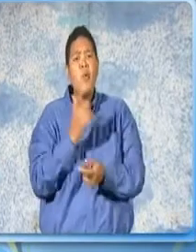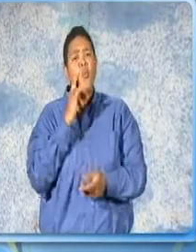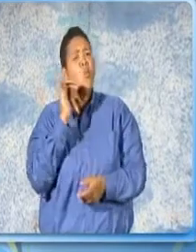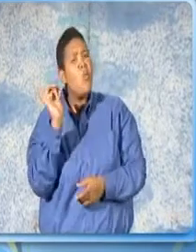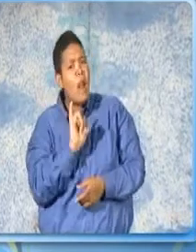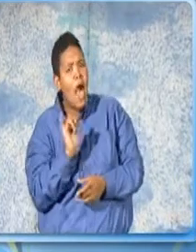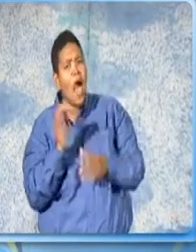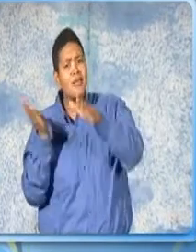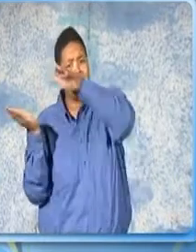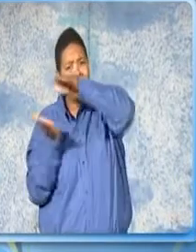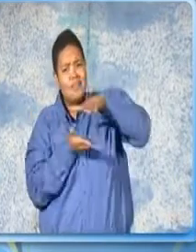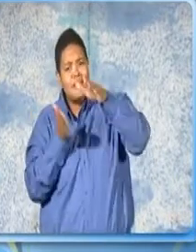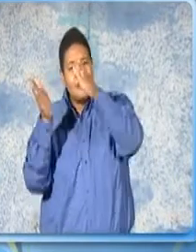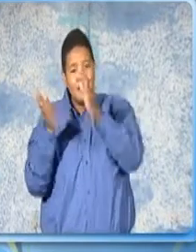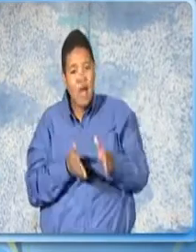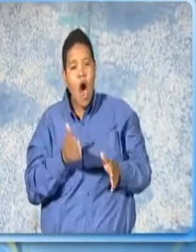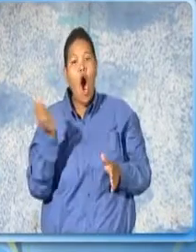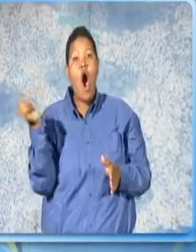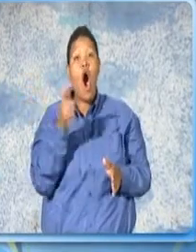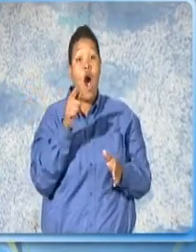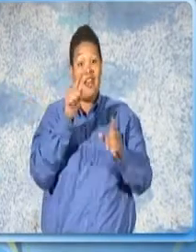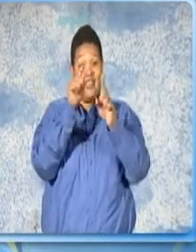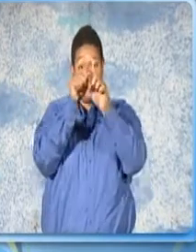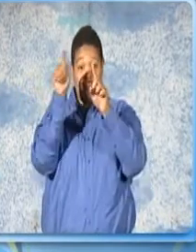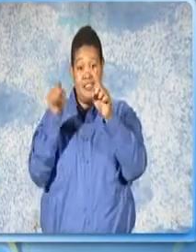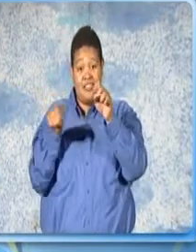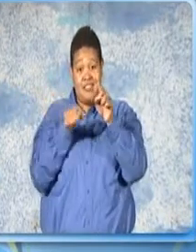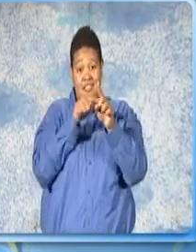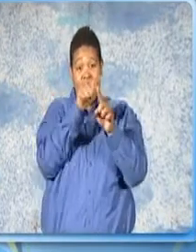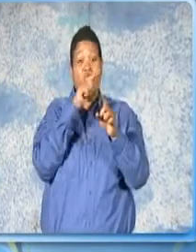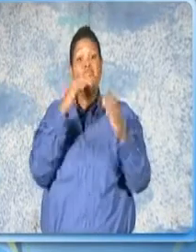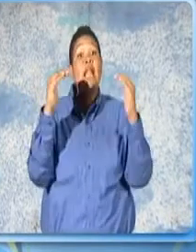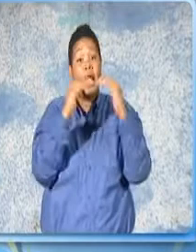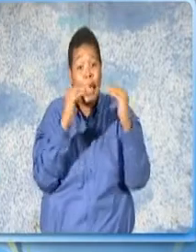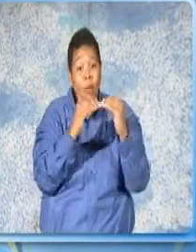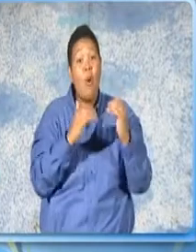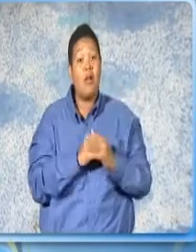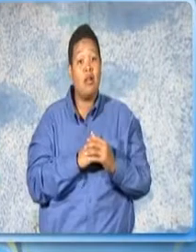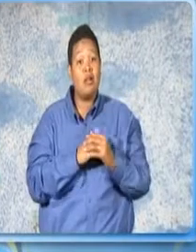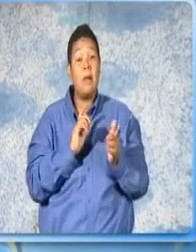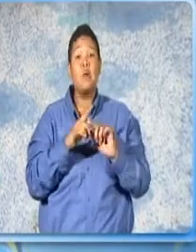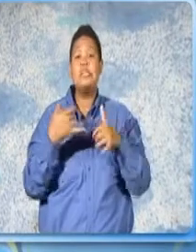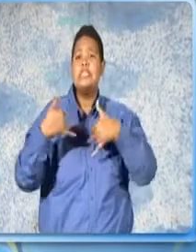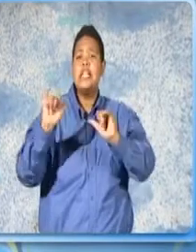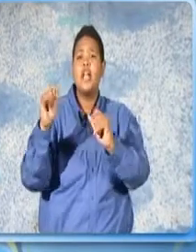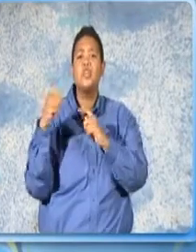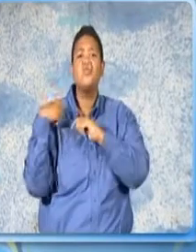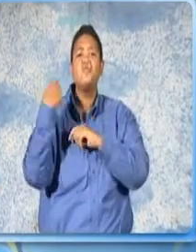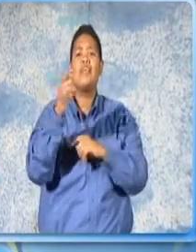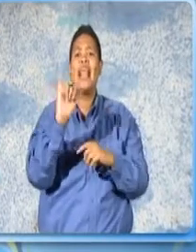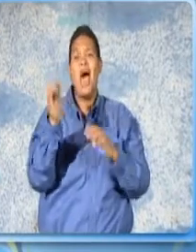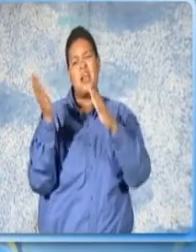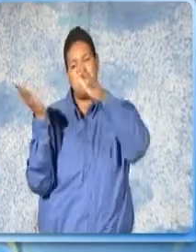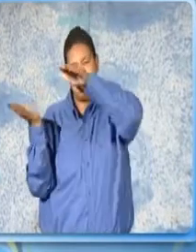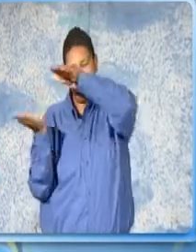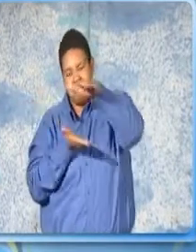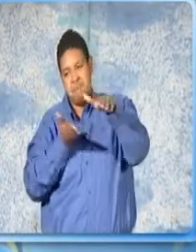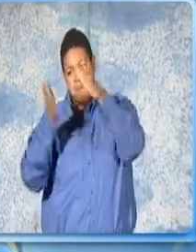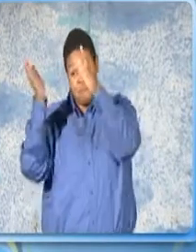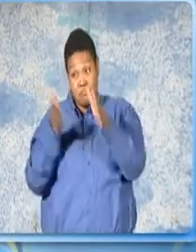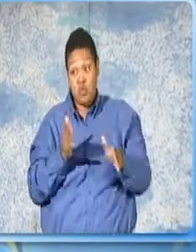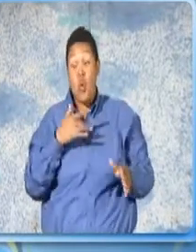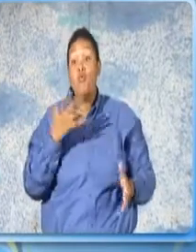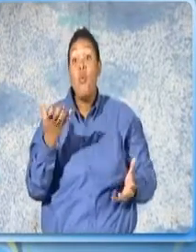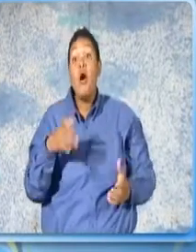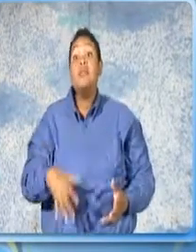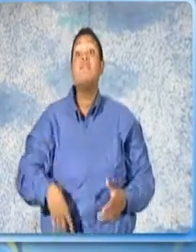parallelogram, all its sides are equal. However, it is still treated like a parallelogram. So if we want